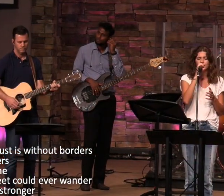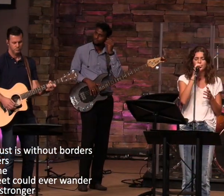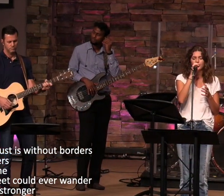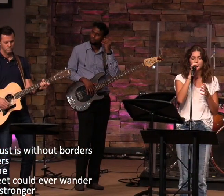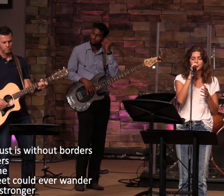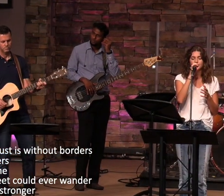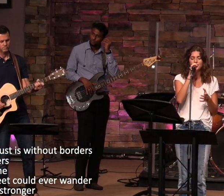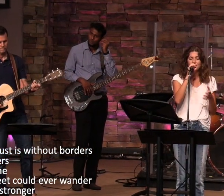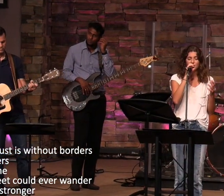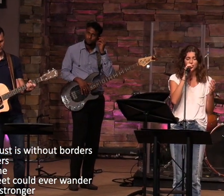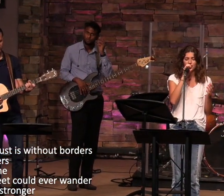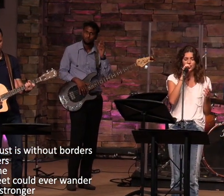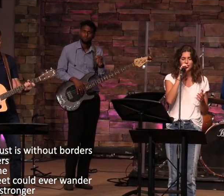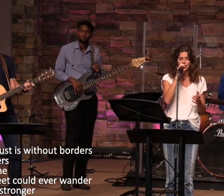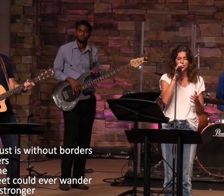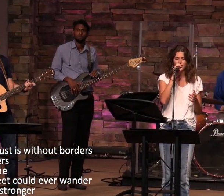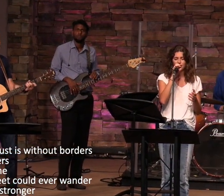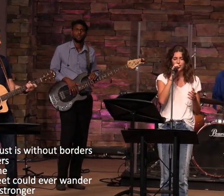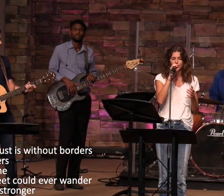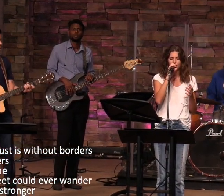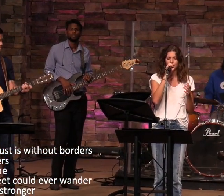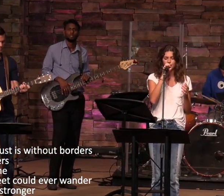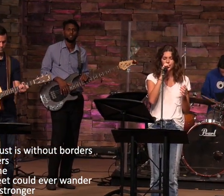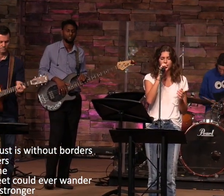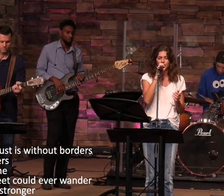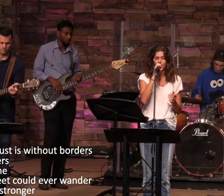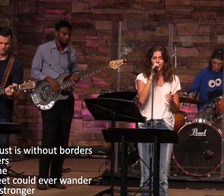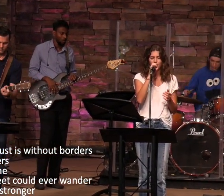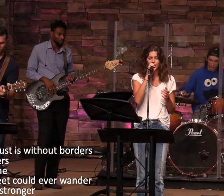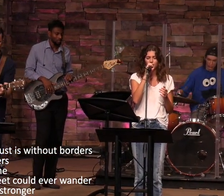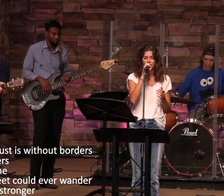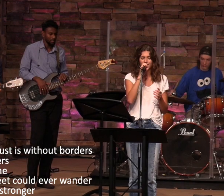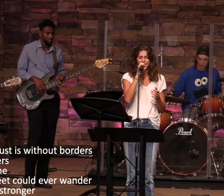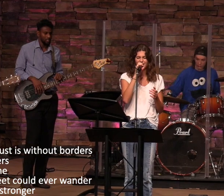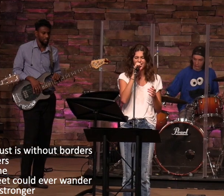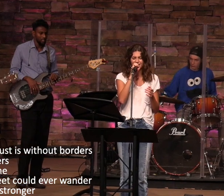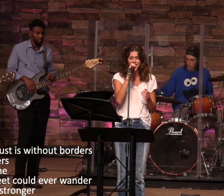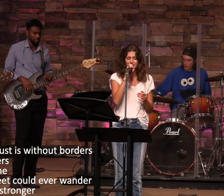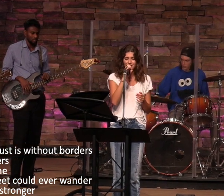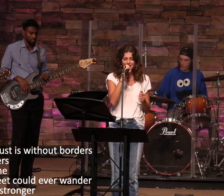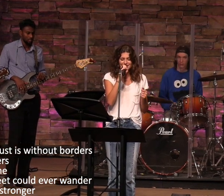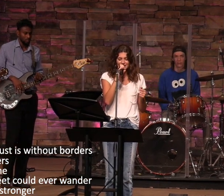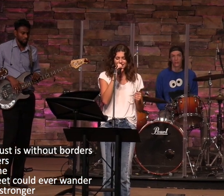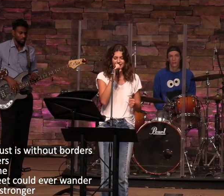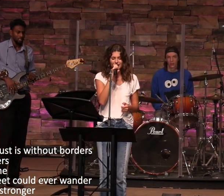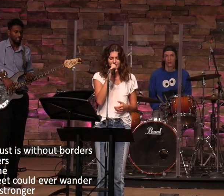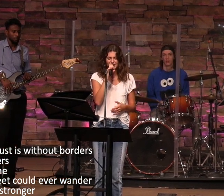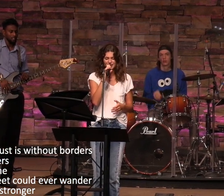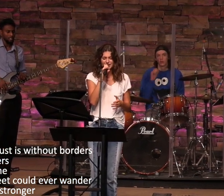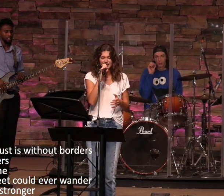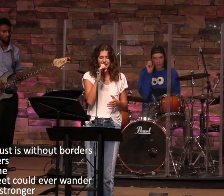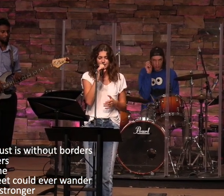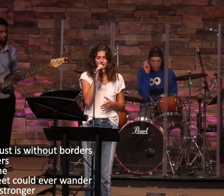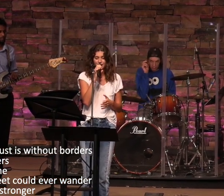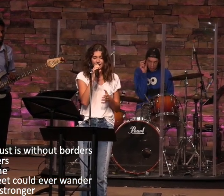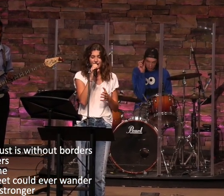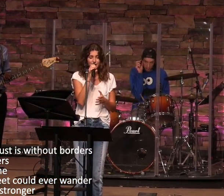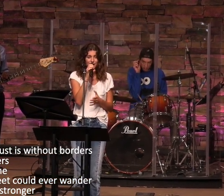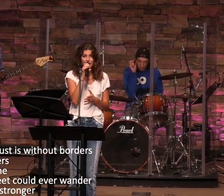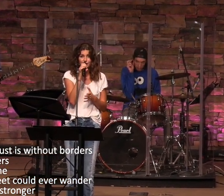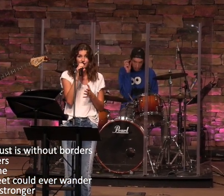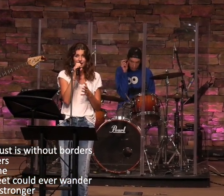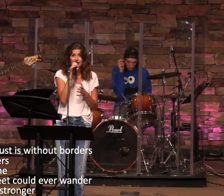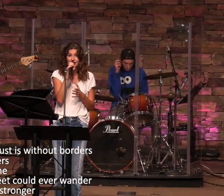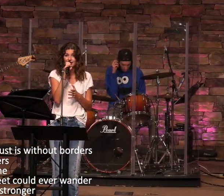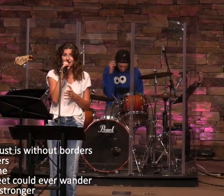the waters Wherever you would call me Take me deeper me